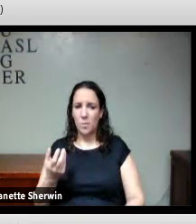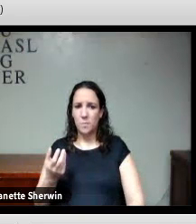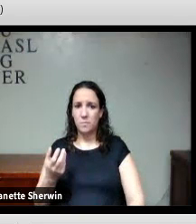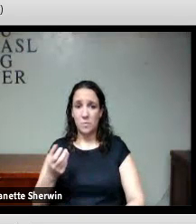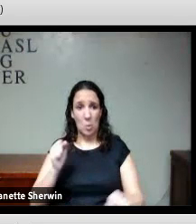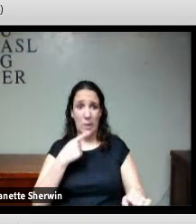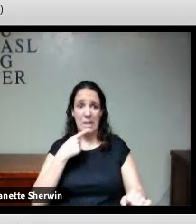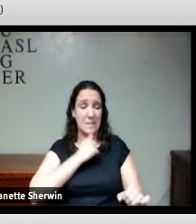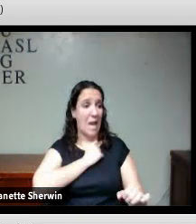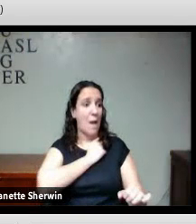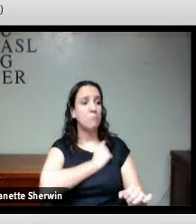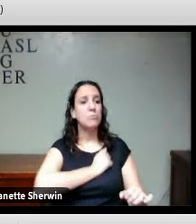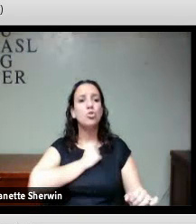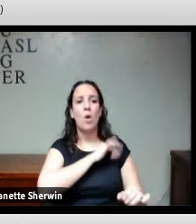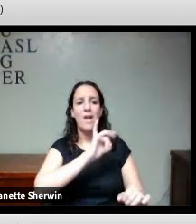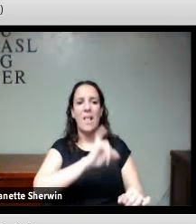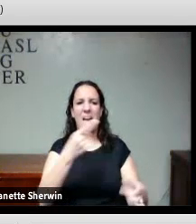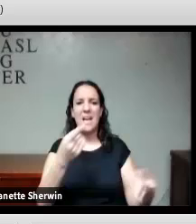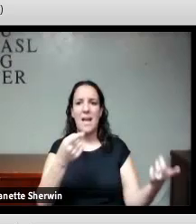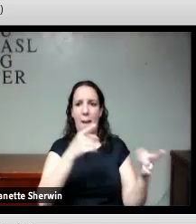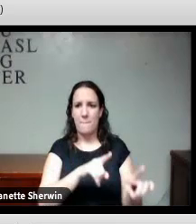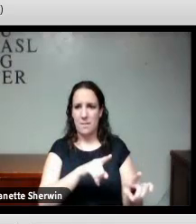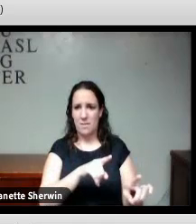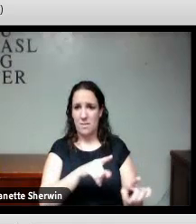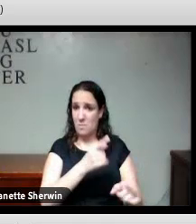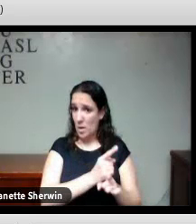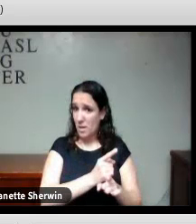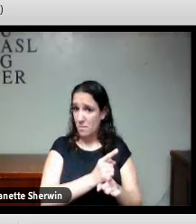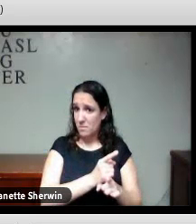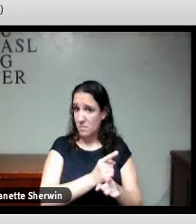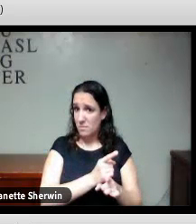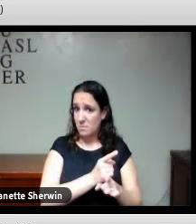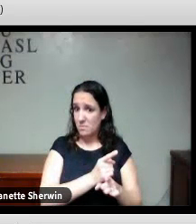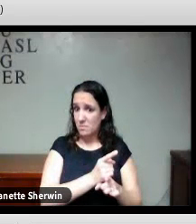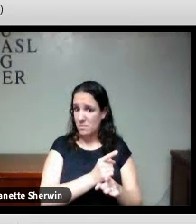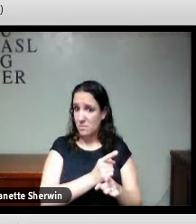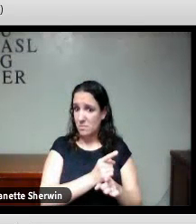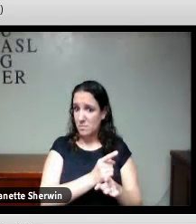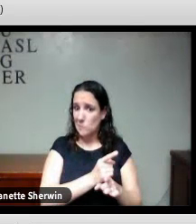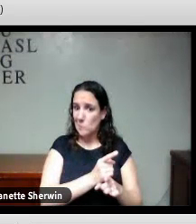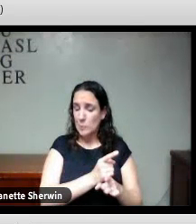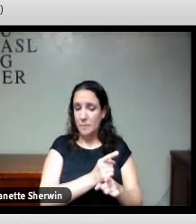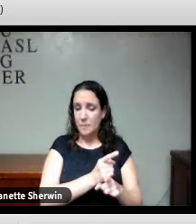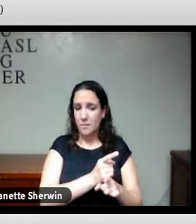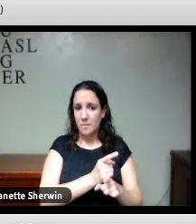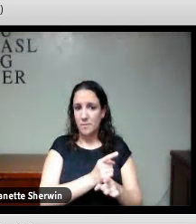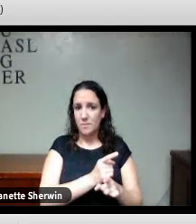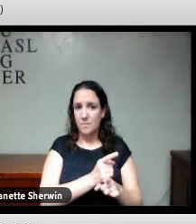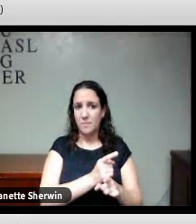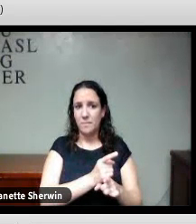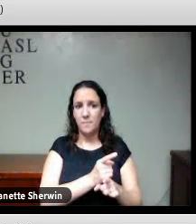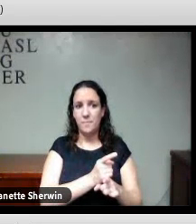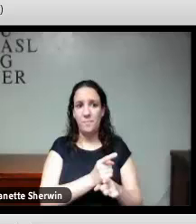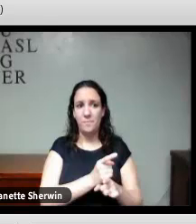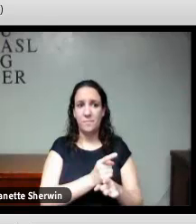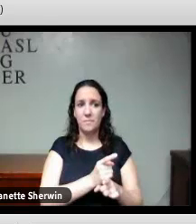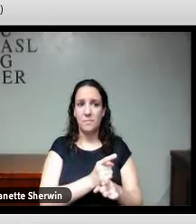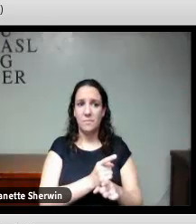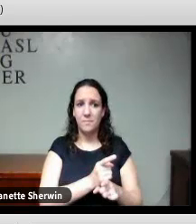sorry that happened. Can't we? And to not ever say I'm sorry, to